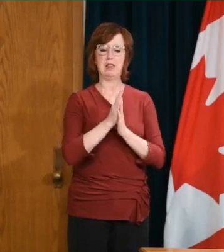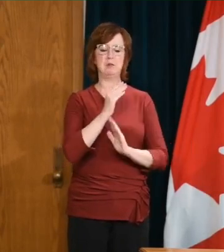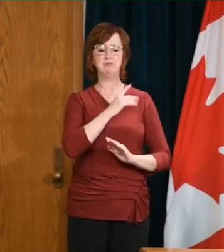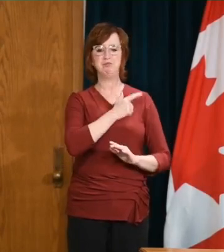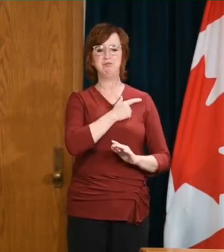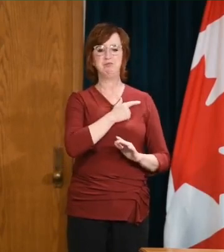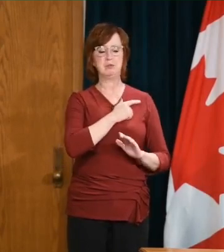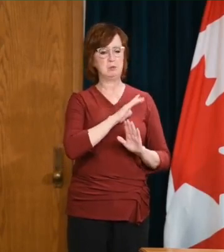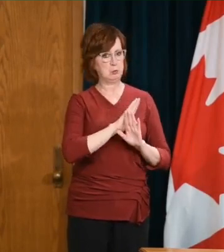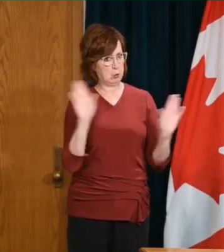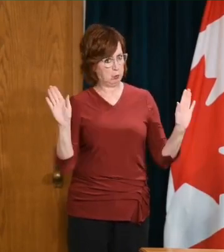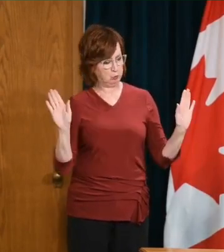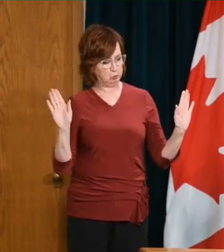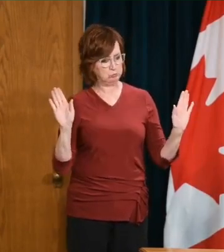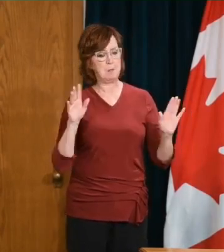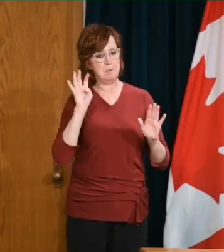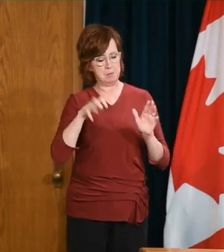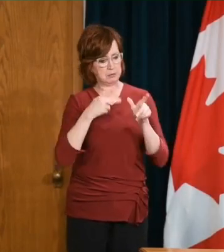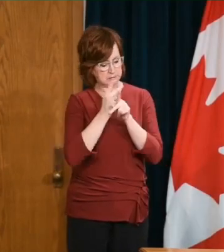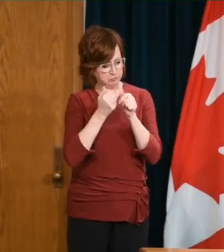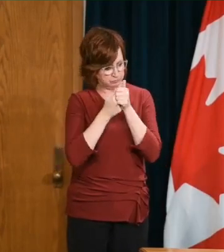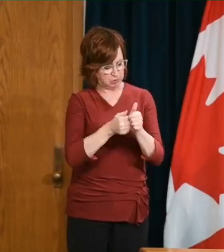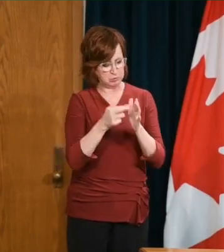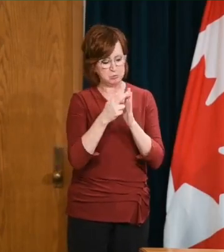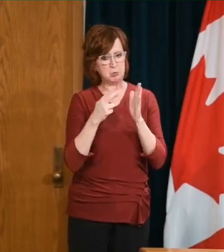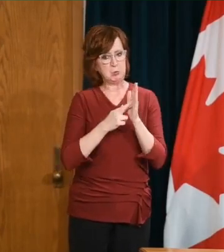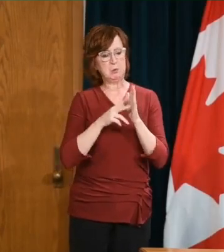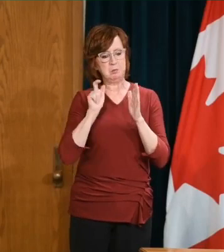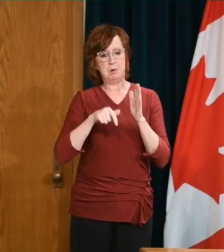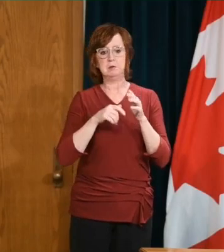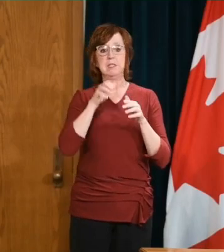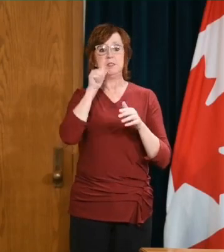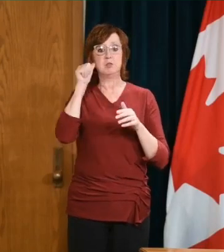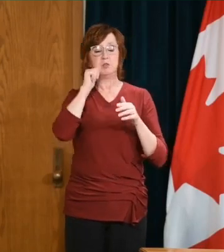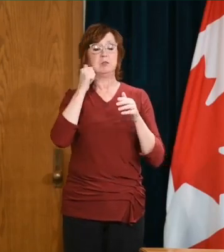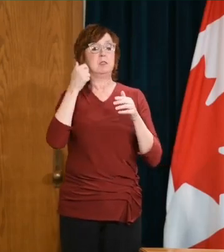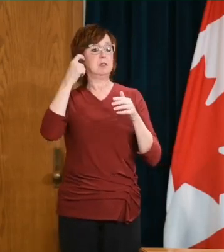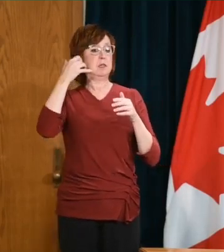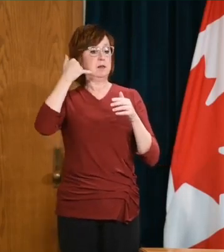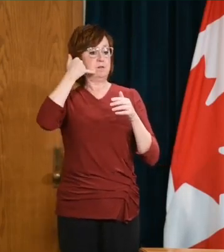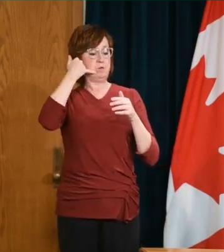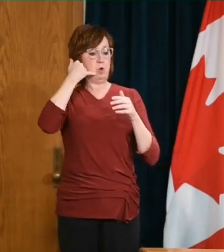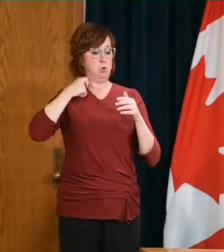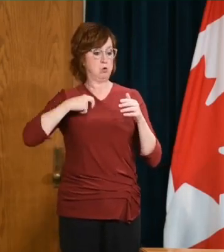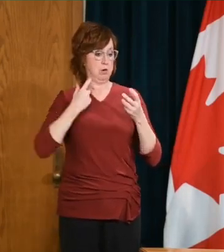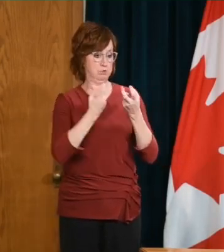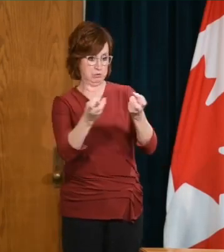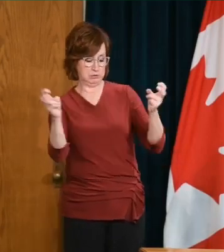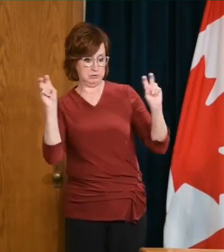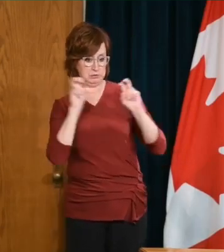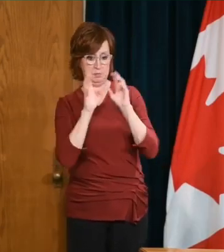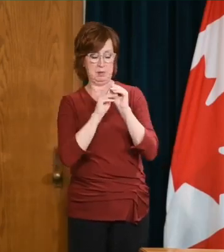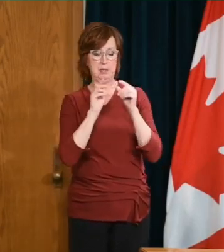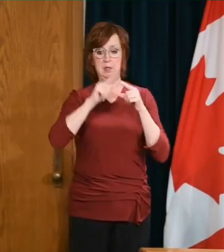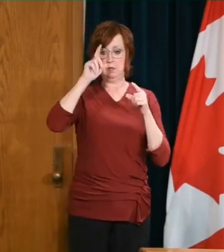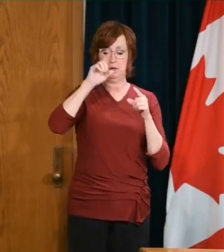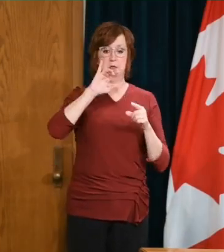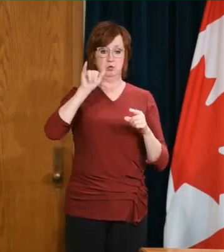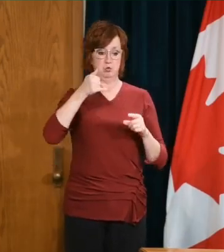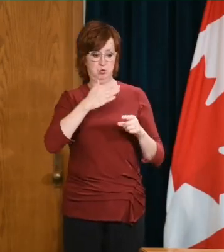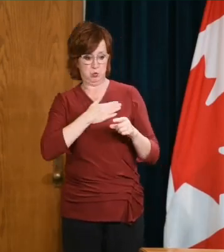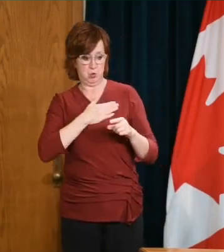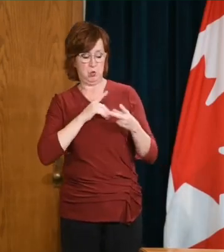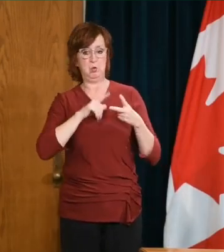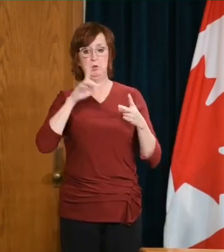nation. Yesterday, Canada's premiers had a conference call with Prime Minister Trudeau, as well as with the